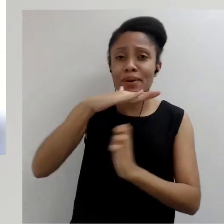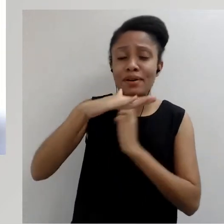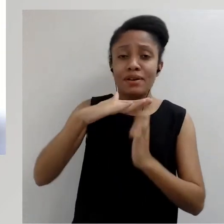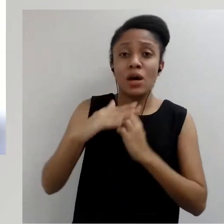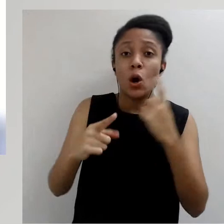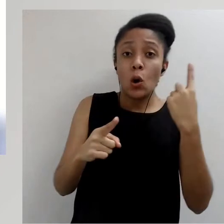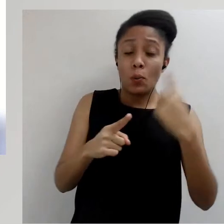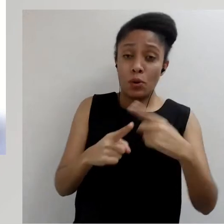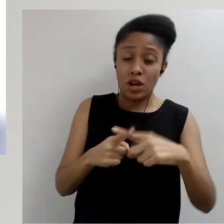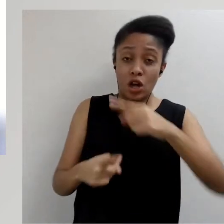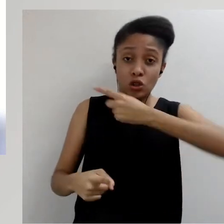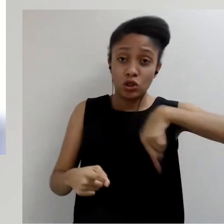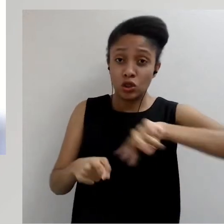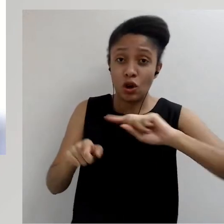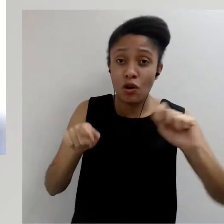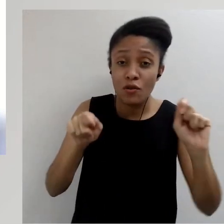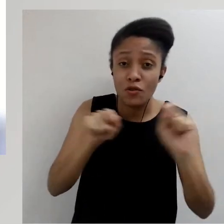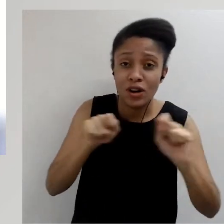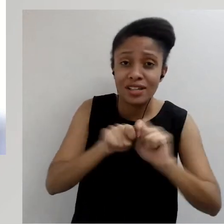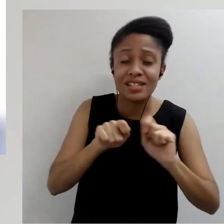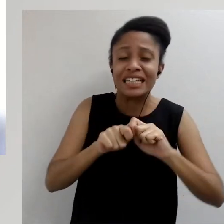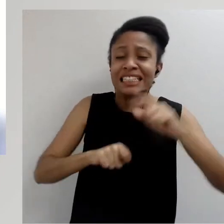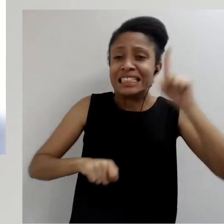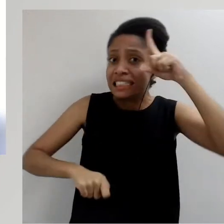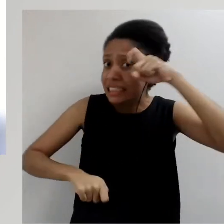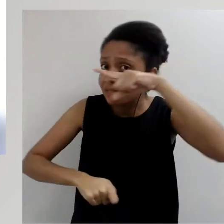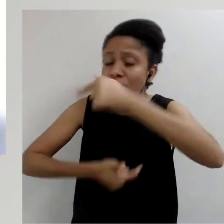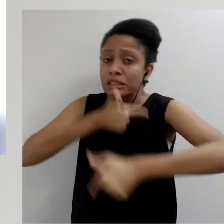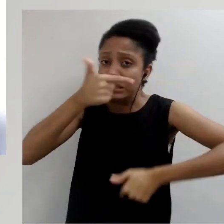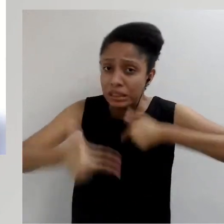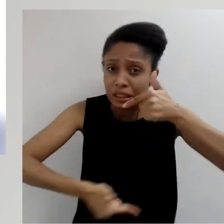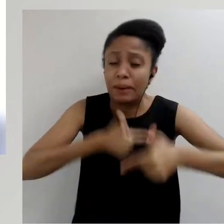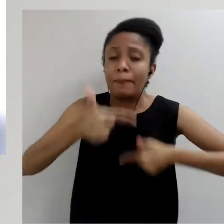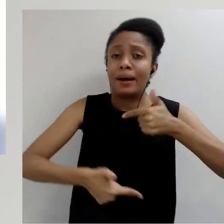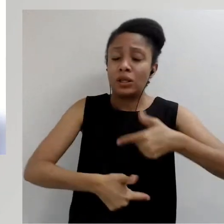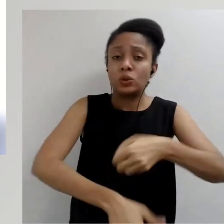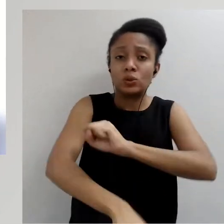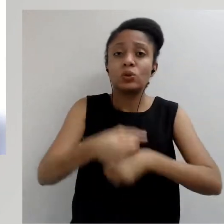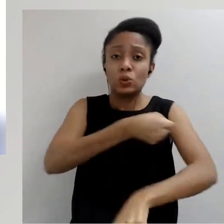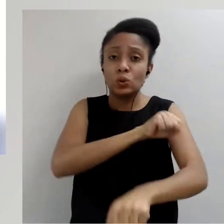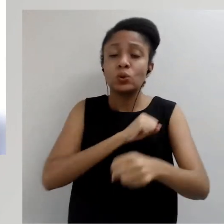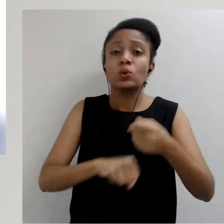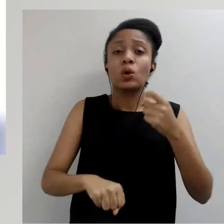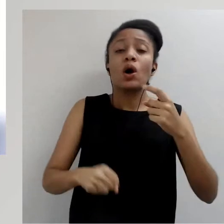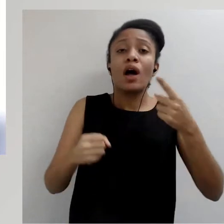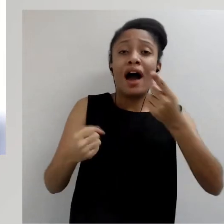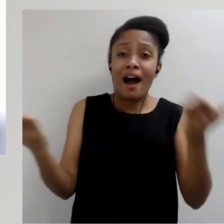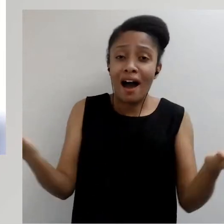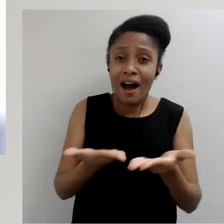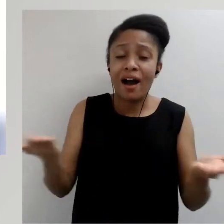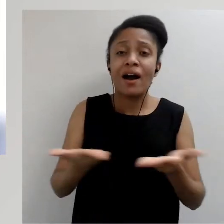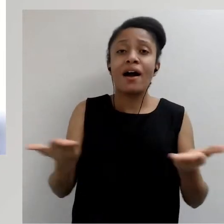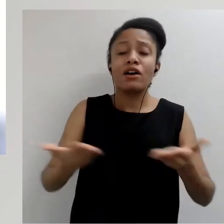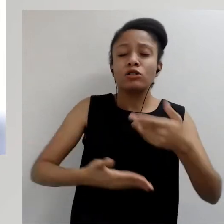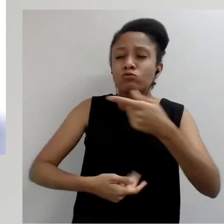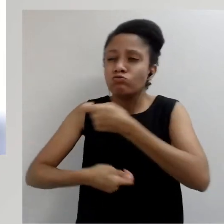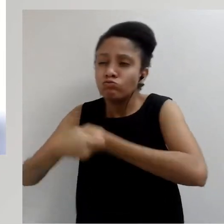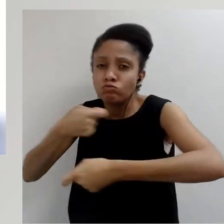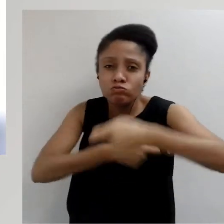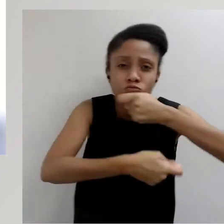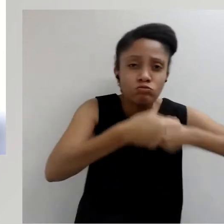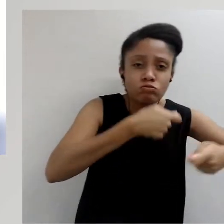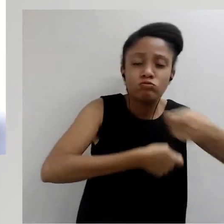and we celebrated in the company because everything was so hard work. And from that on, we have managed, in